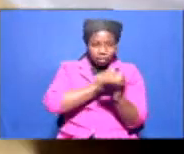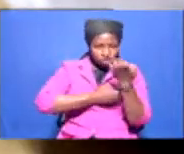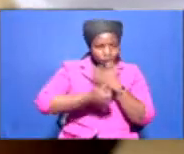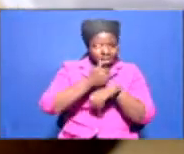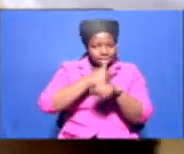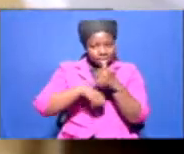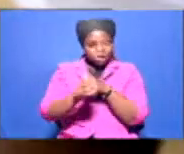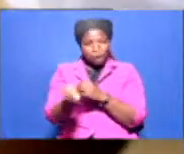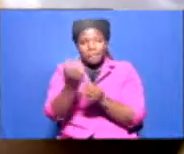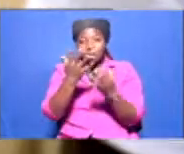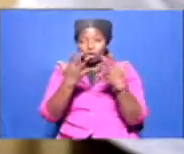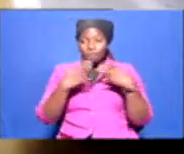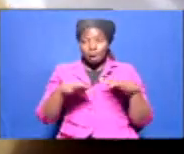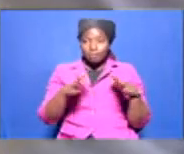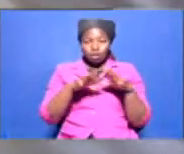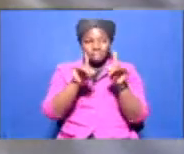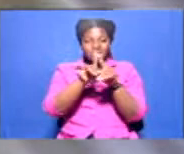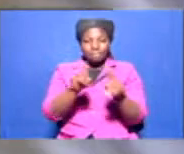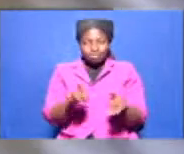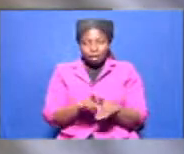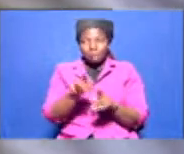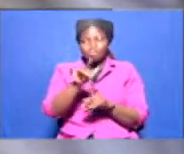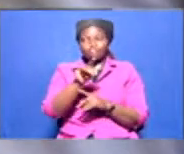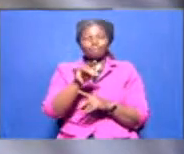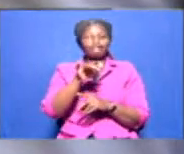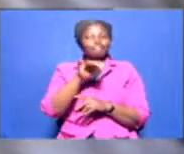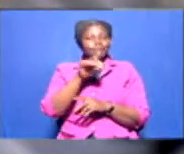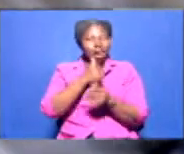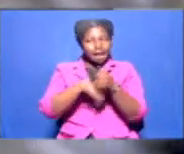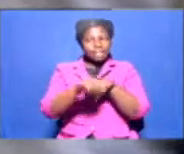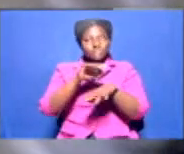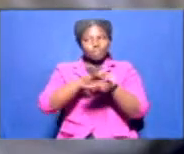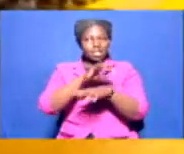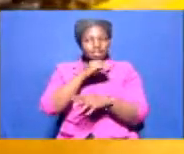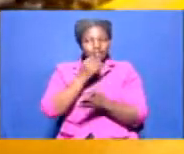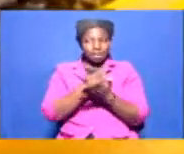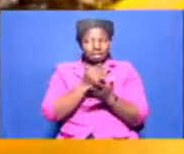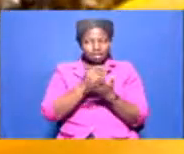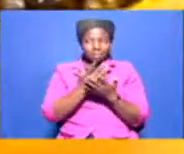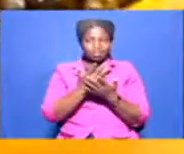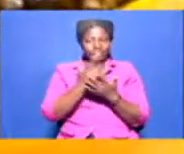and a cash-in from those touring the region.